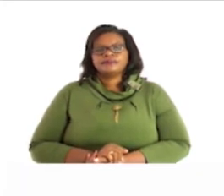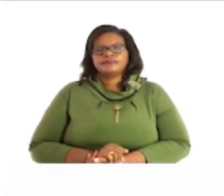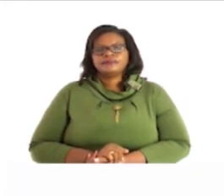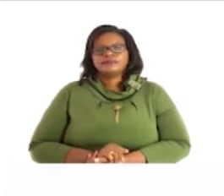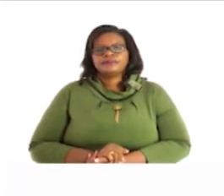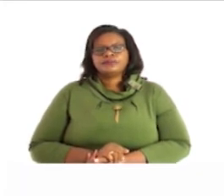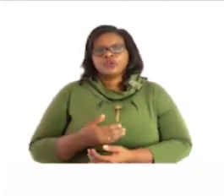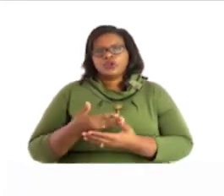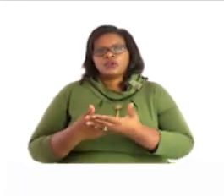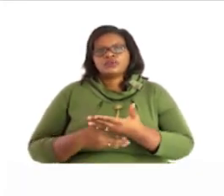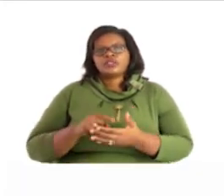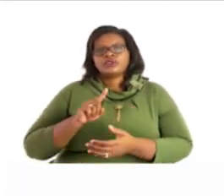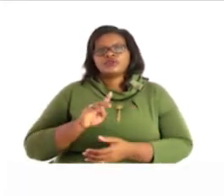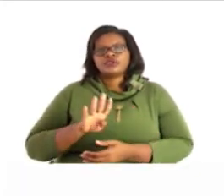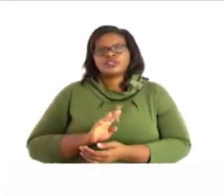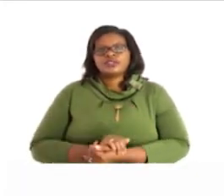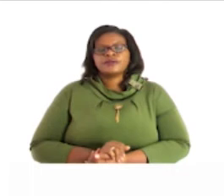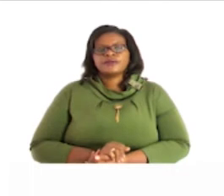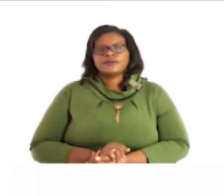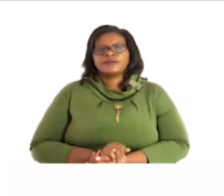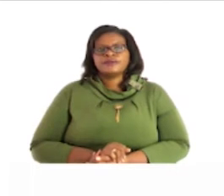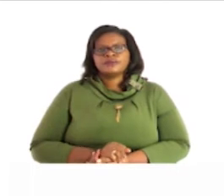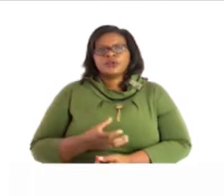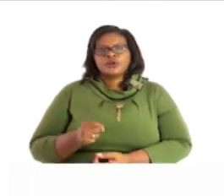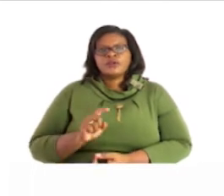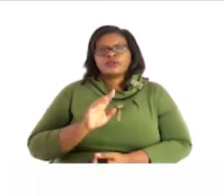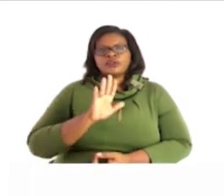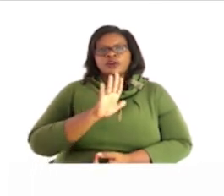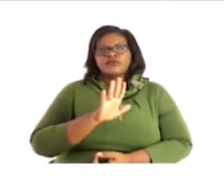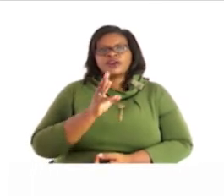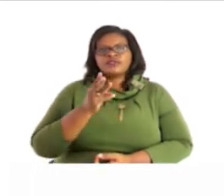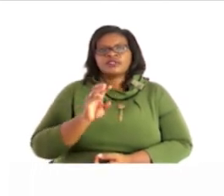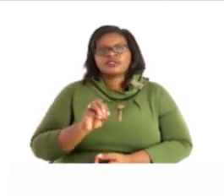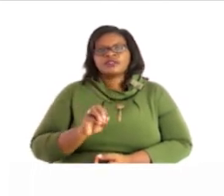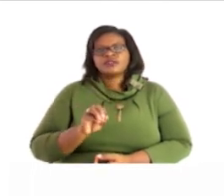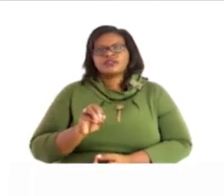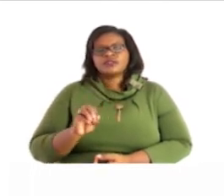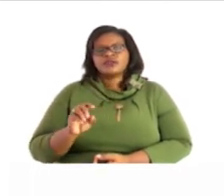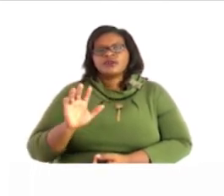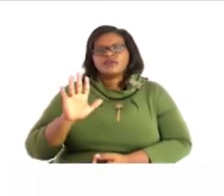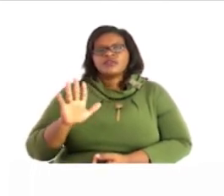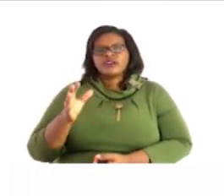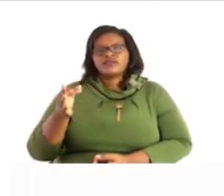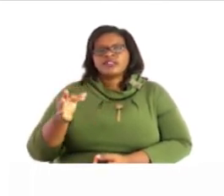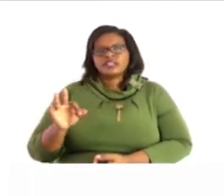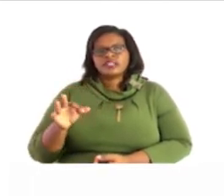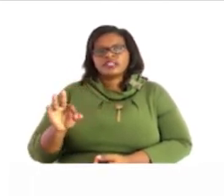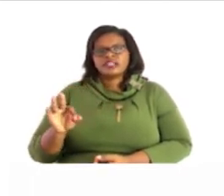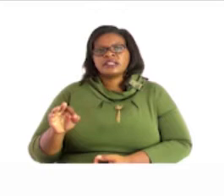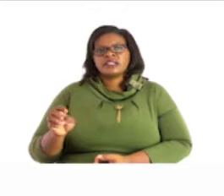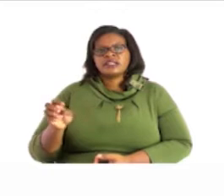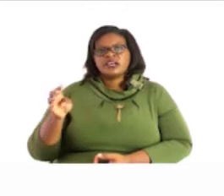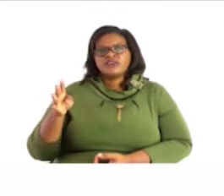On page 14, we are having 560, 599,